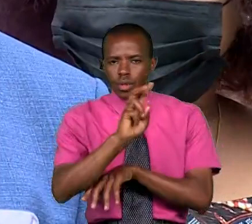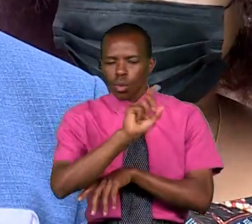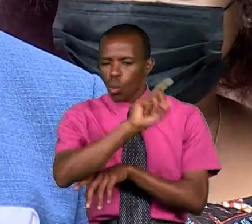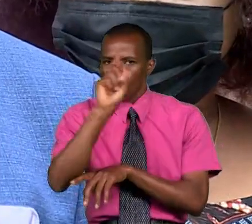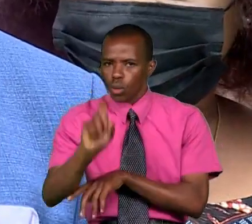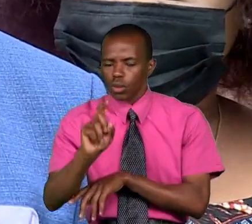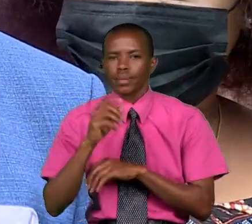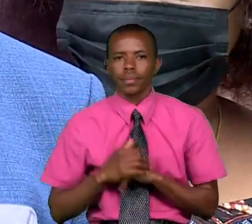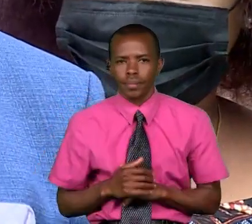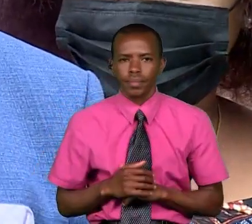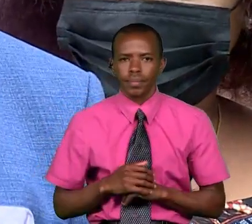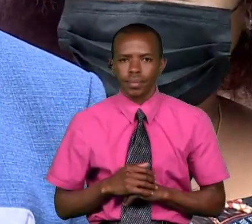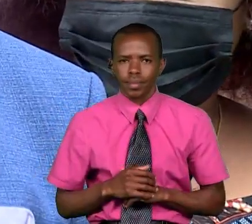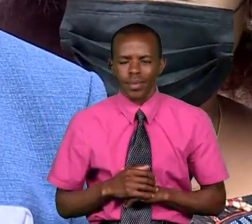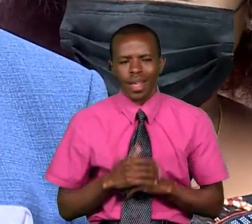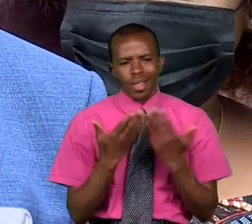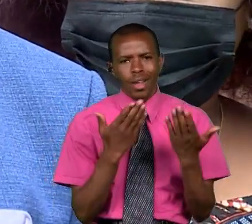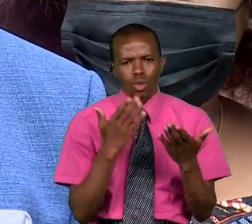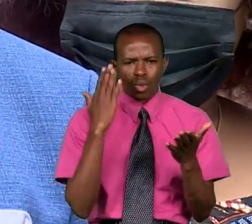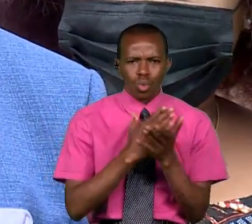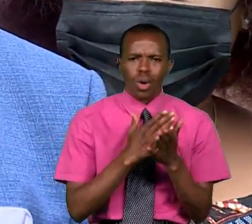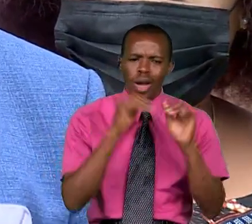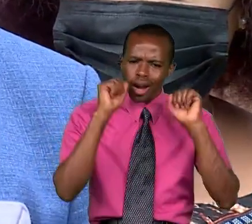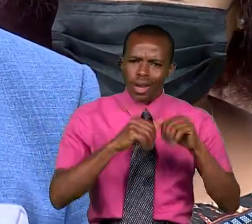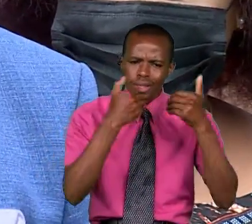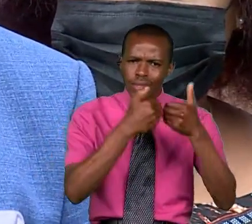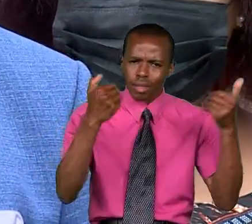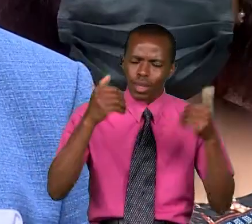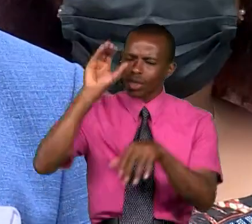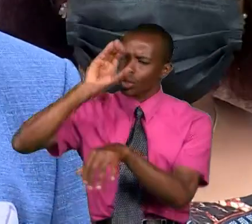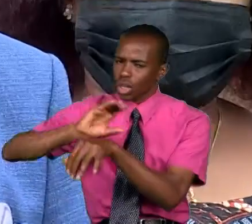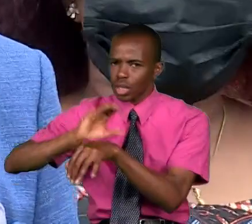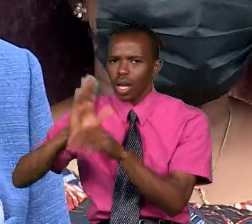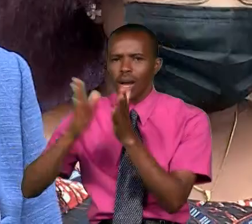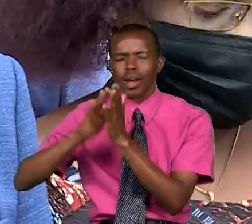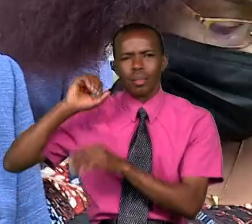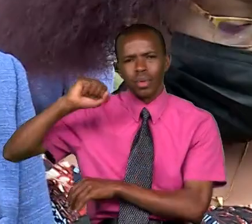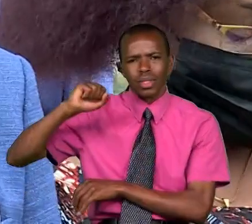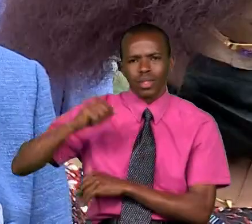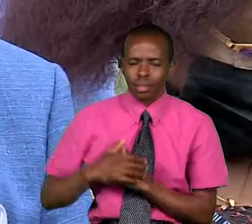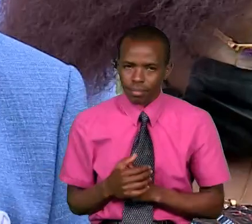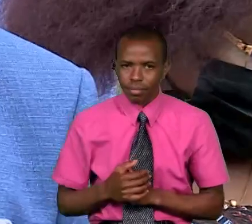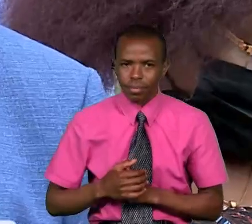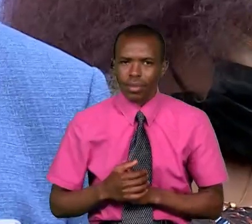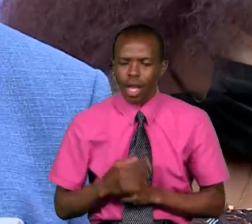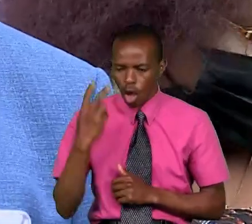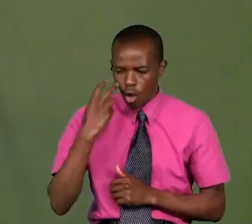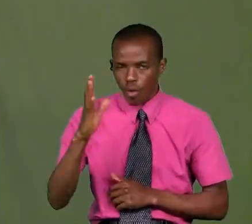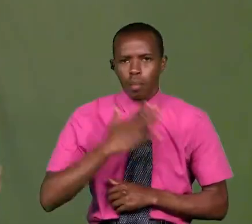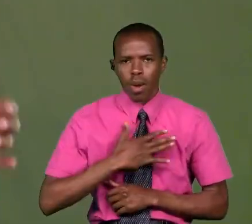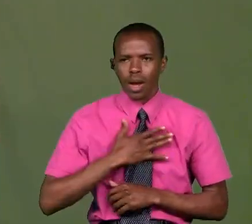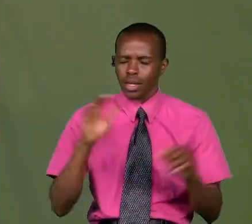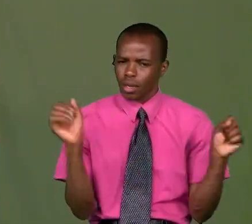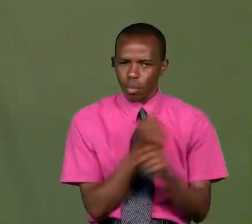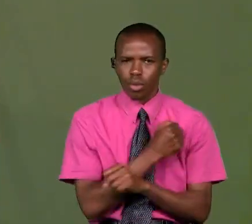question is there really a separation between church and politics? In my view, there is.